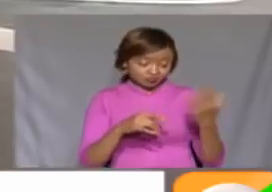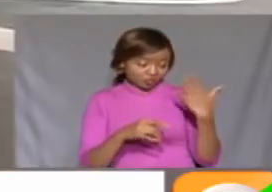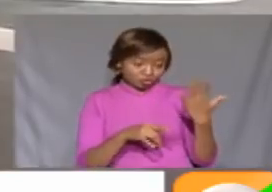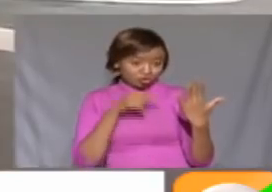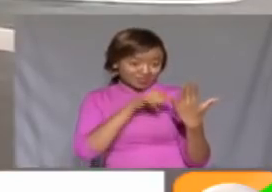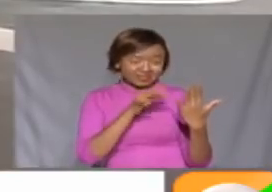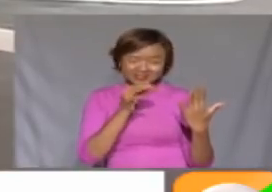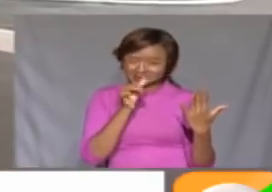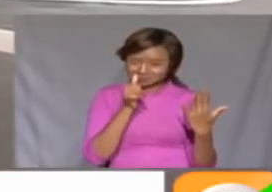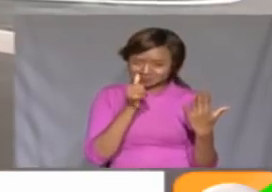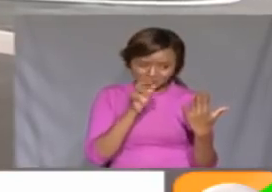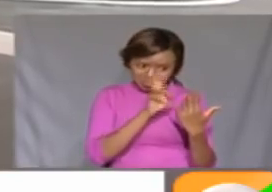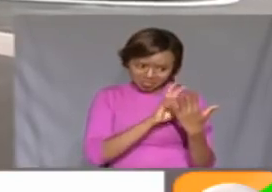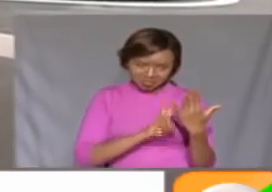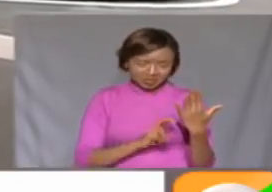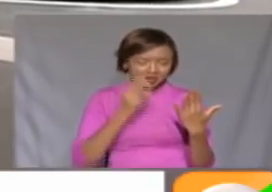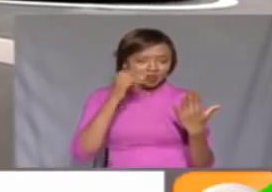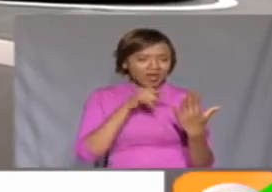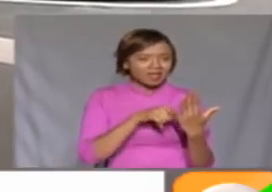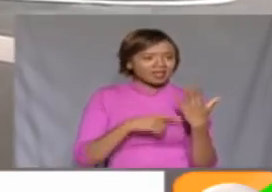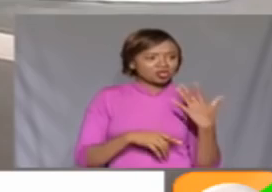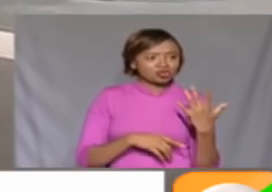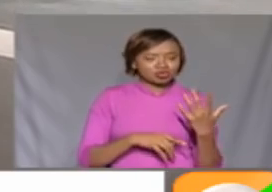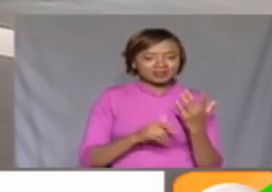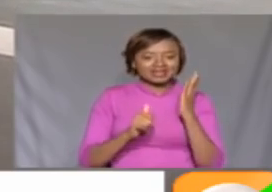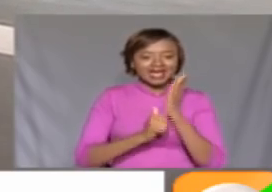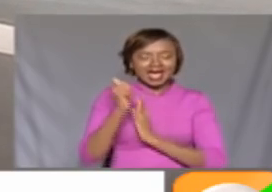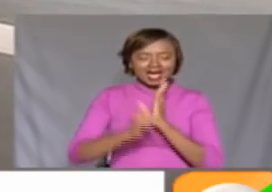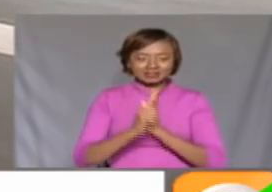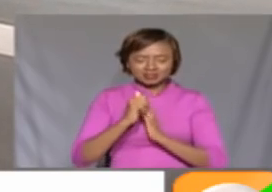is the source of contention. Yeah? Mm-hmm. I'm looking at Article